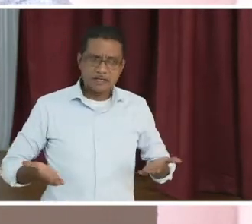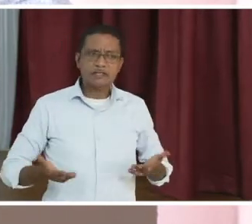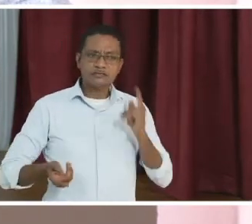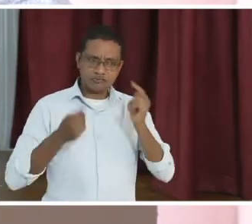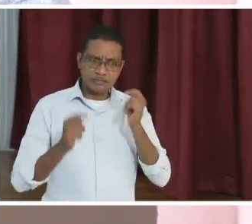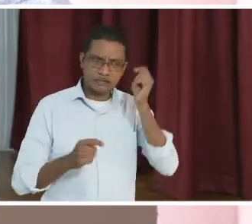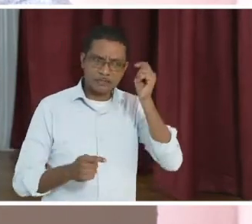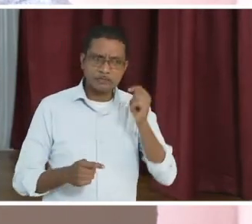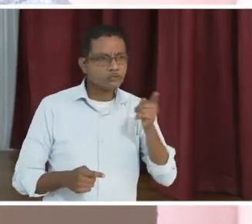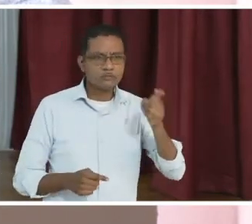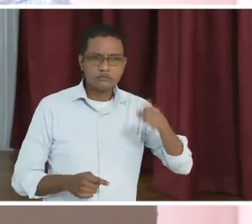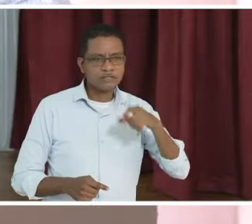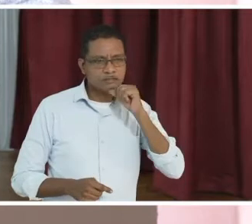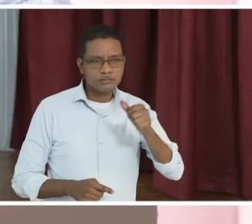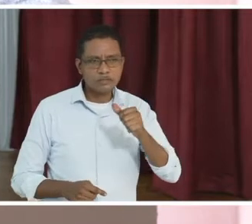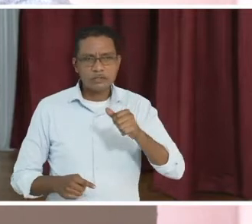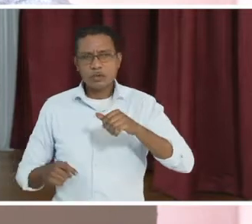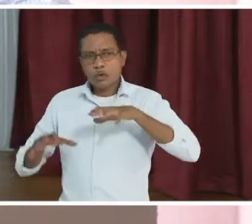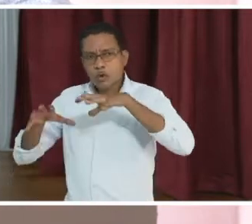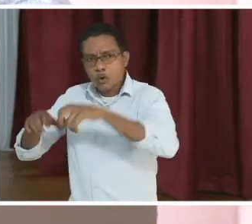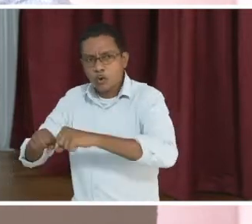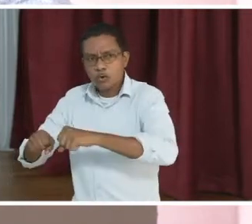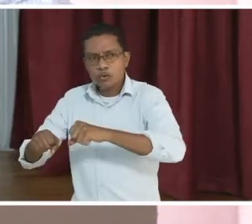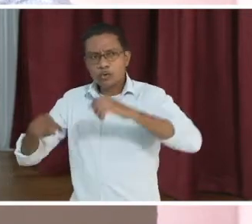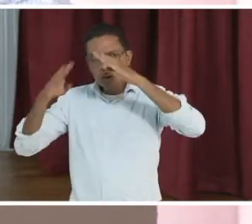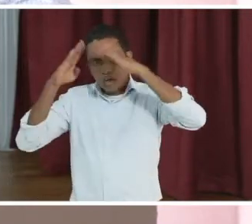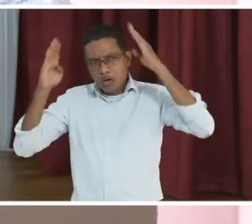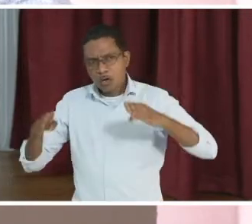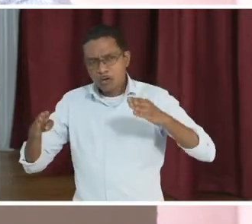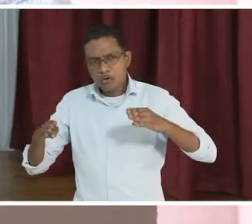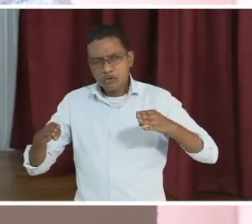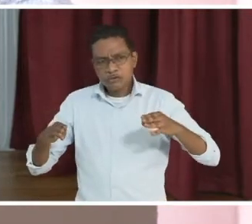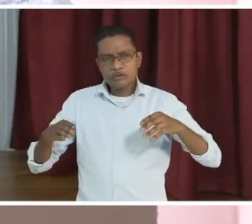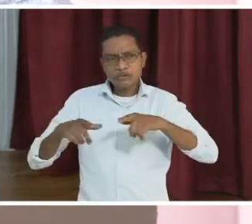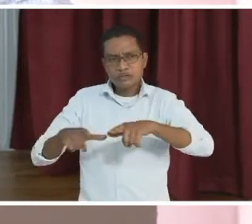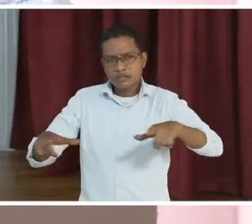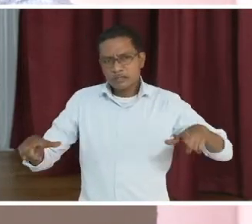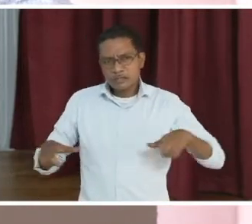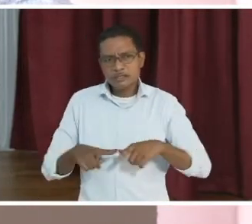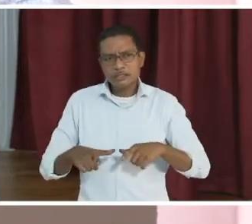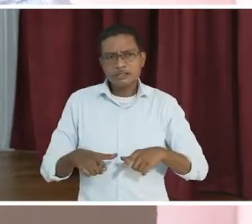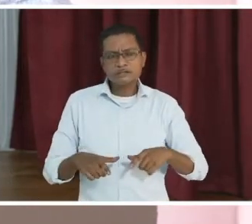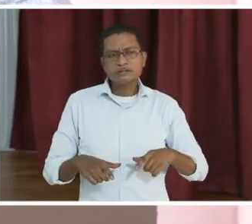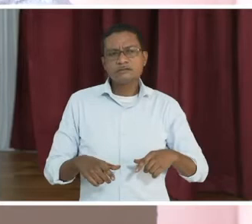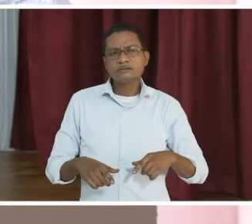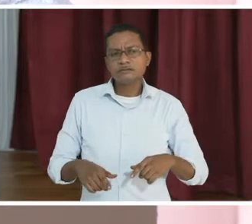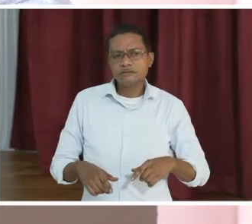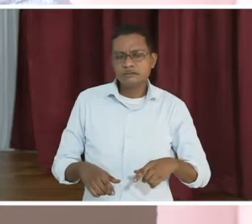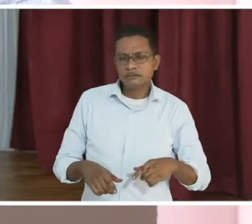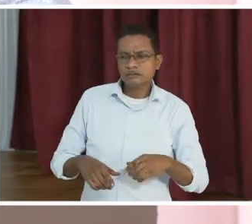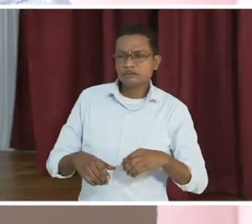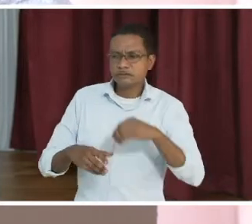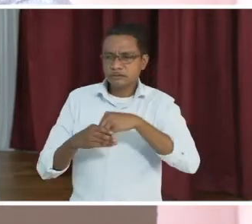must not own or part-own house or land within Trinidad and Tobago. You must also be in a